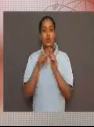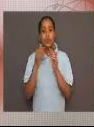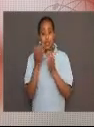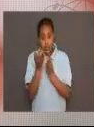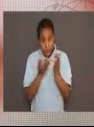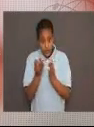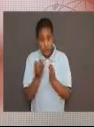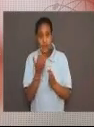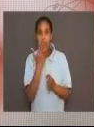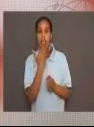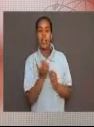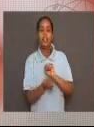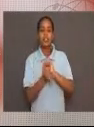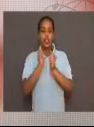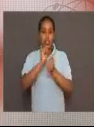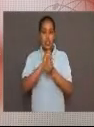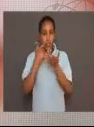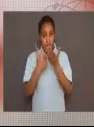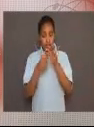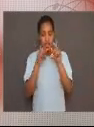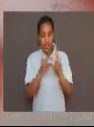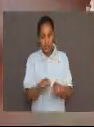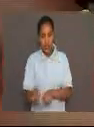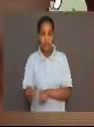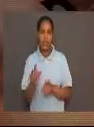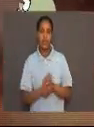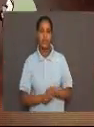describe the color changes in this experiment.